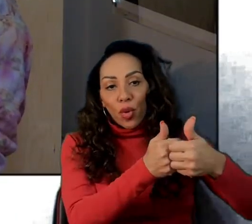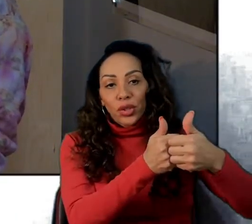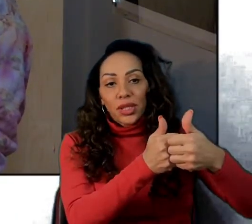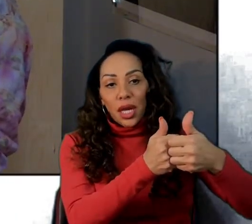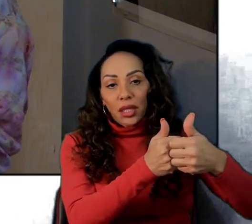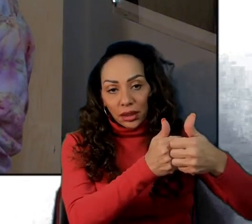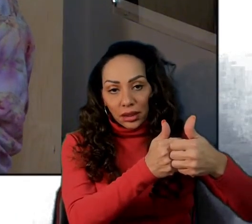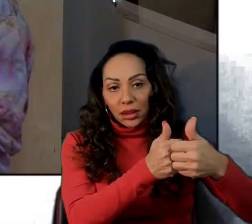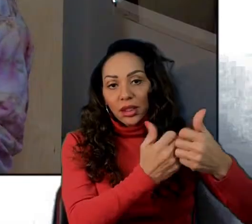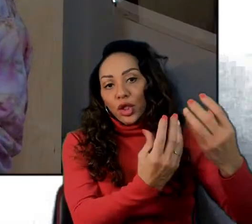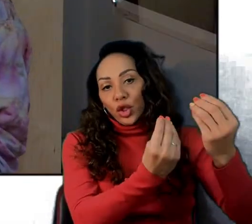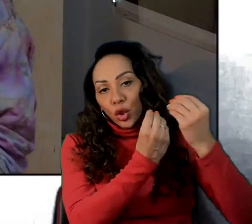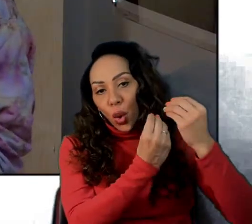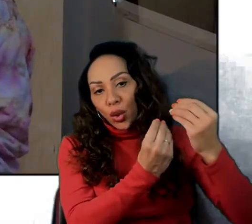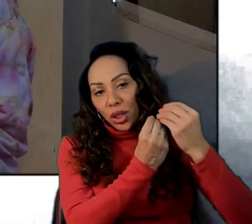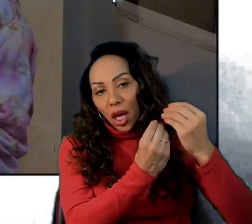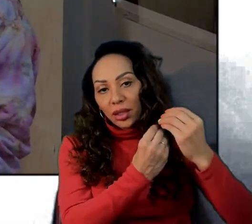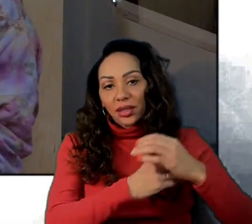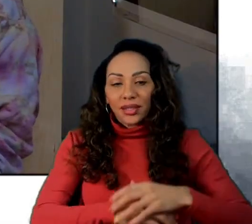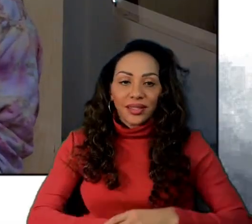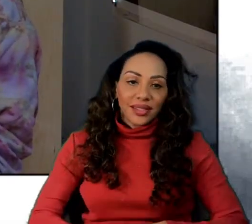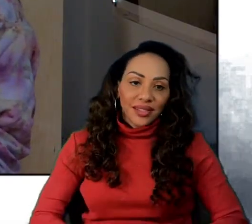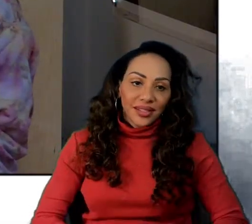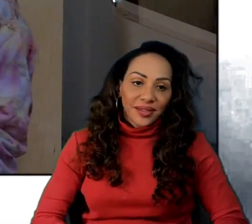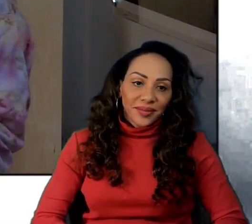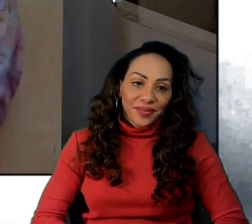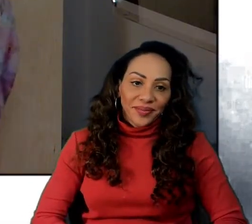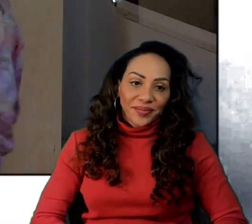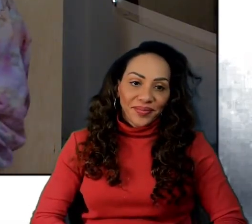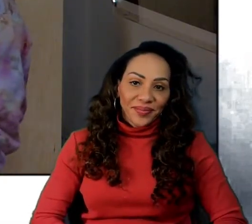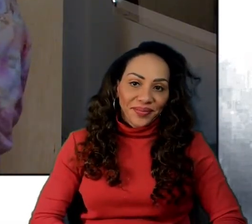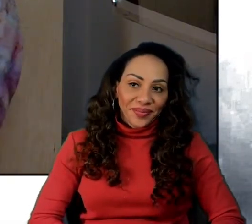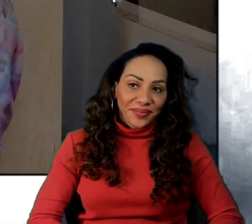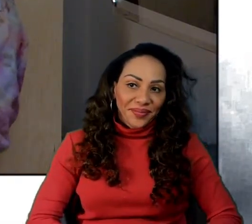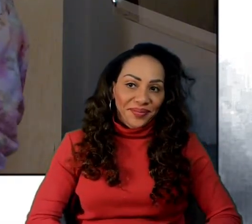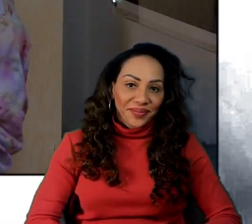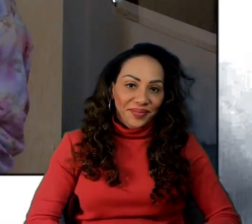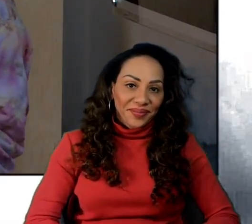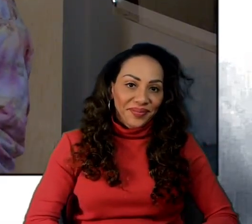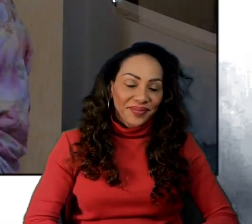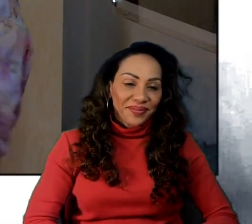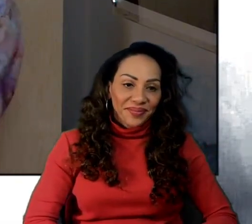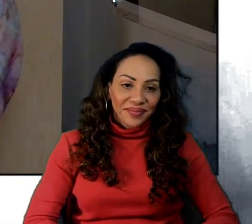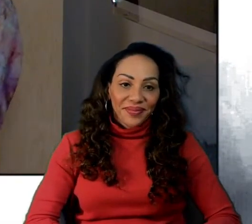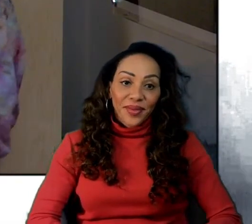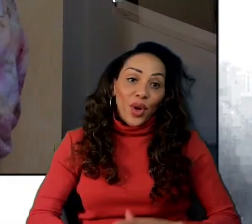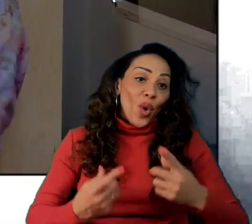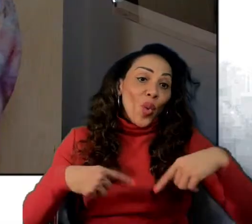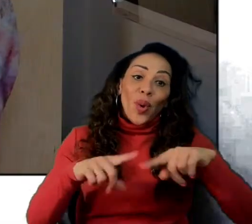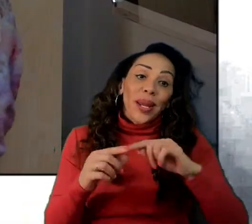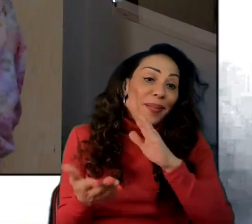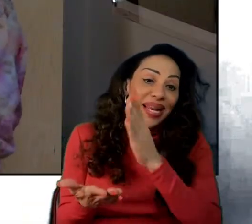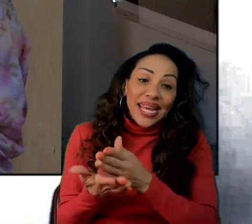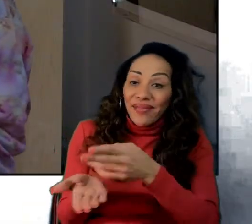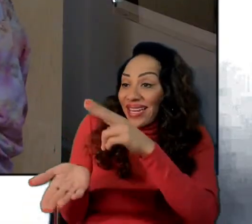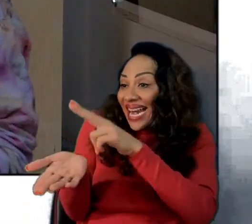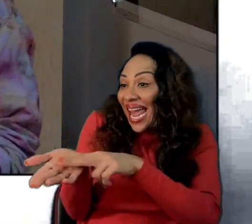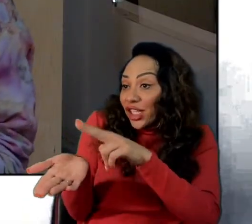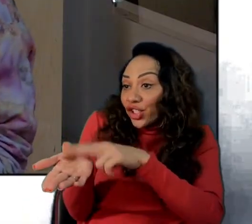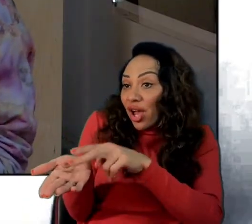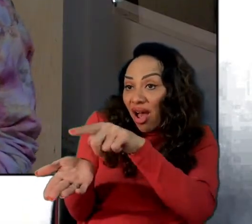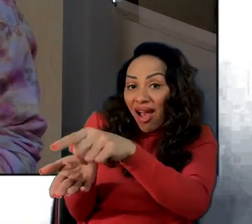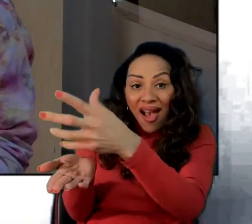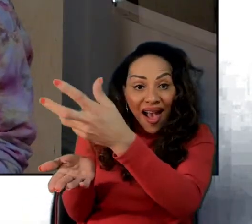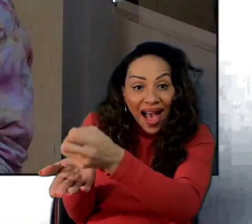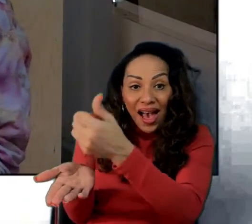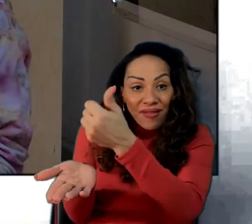But I guess there's that belief, we had this belief that like nature's always already doing amazing things, and why don't we just like learn to collaborate with nature rather